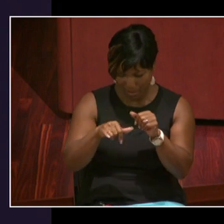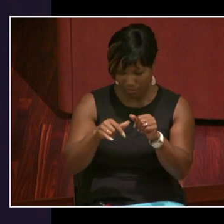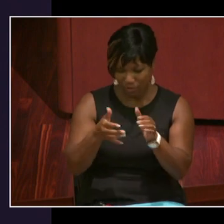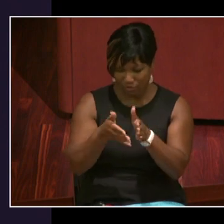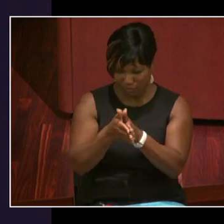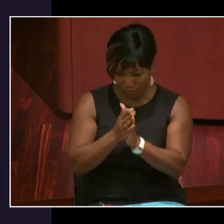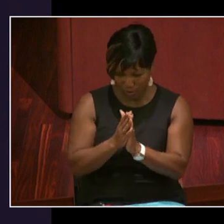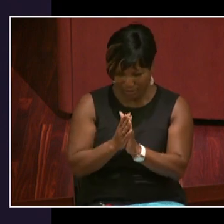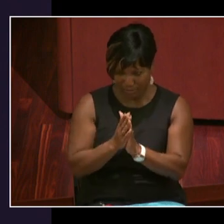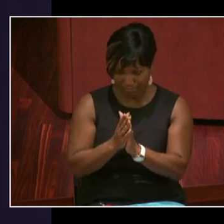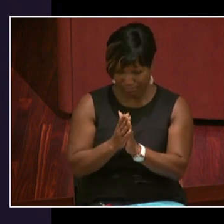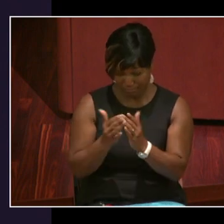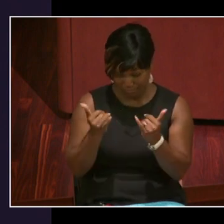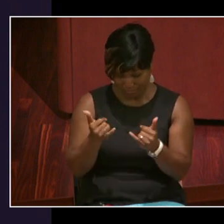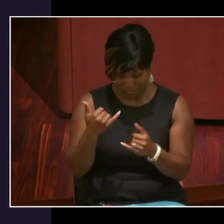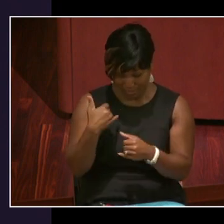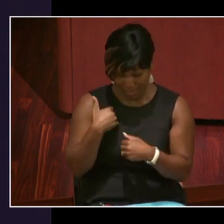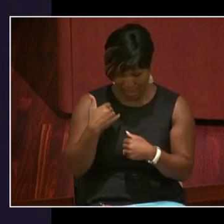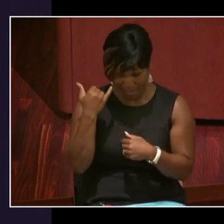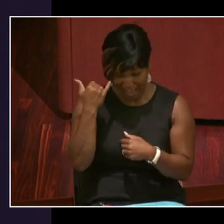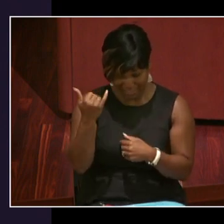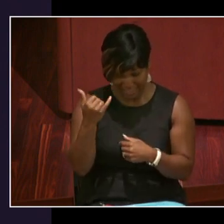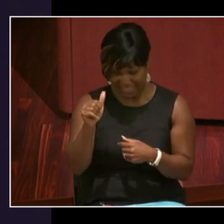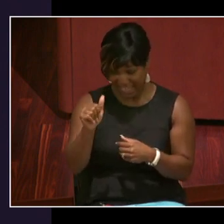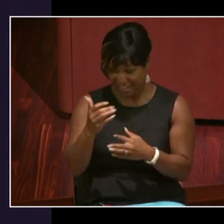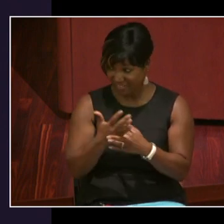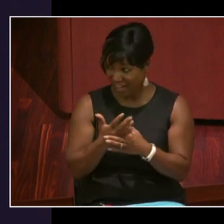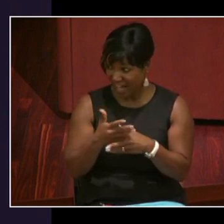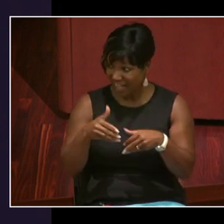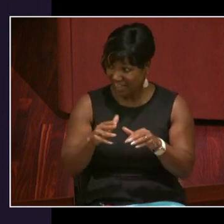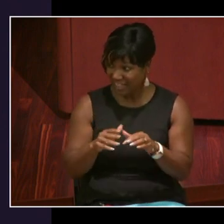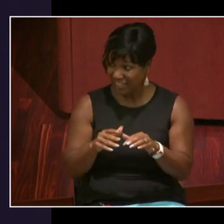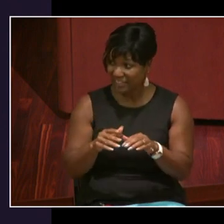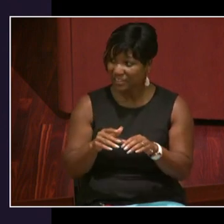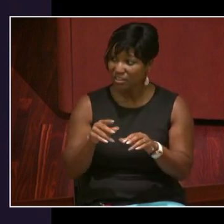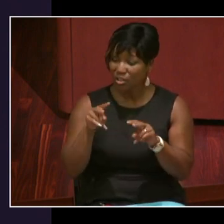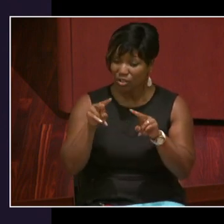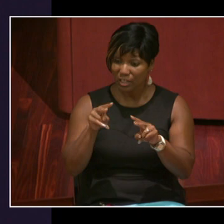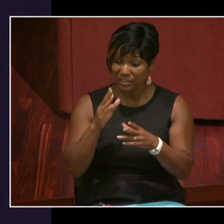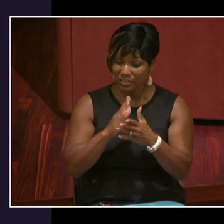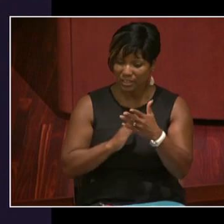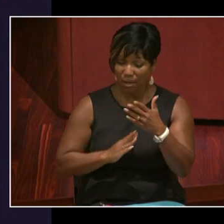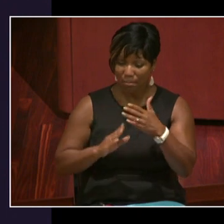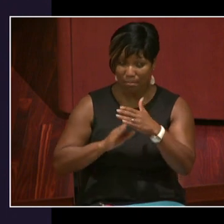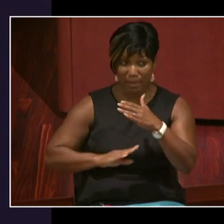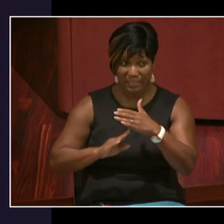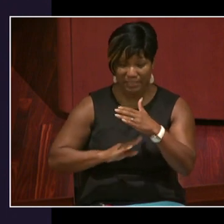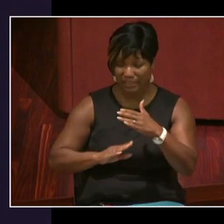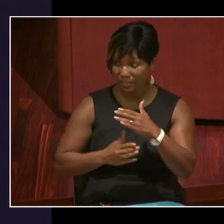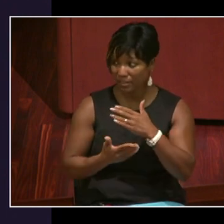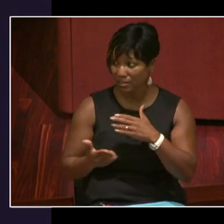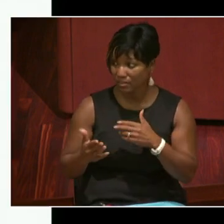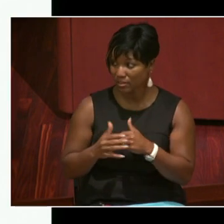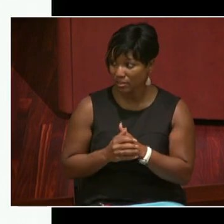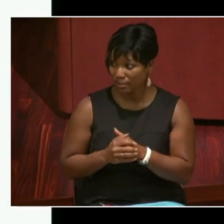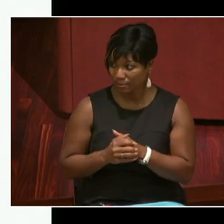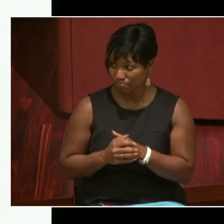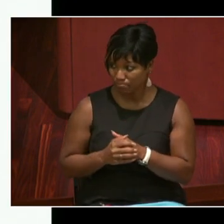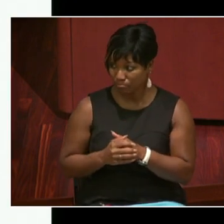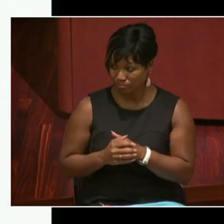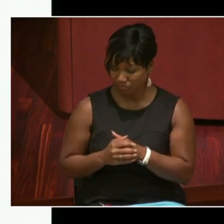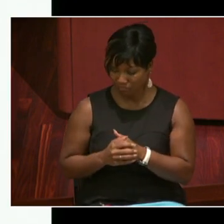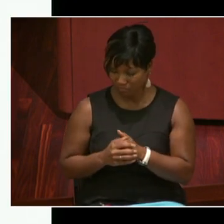So now that you have a little bit of an idea of what the A files are, let's go into some of the basic content that you might find.